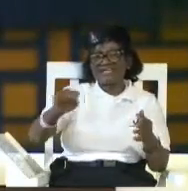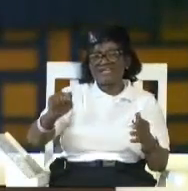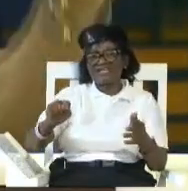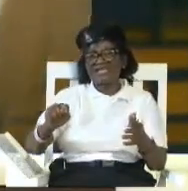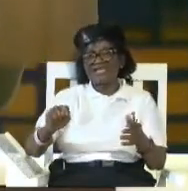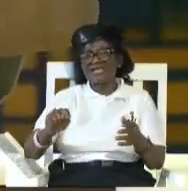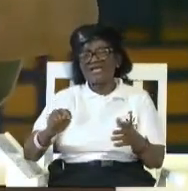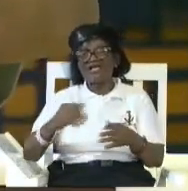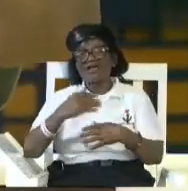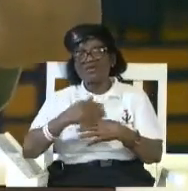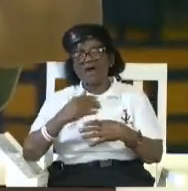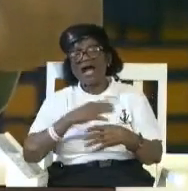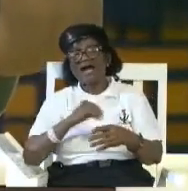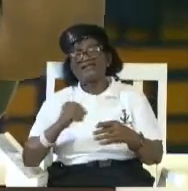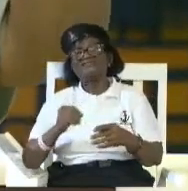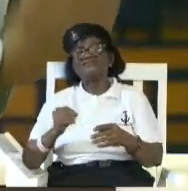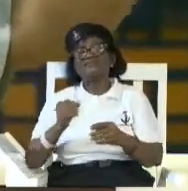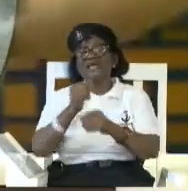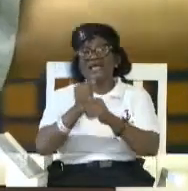and get to the roof.